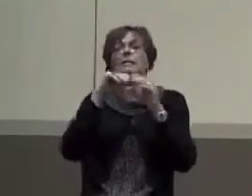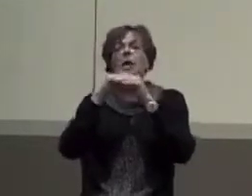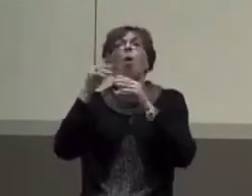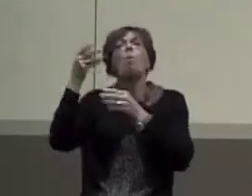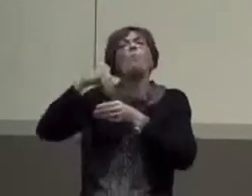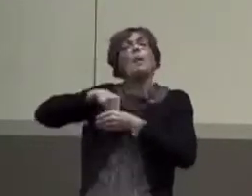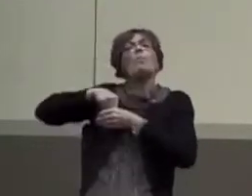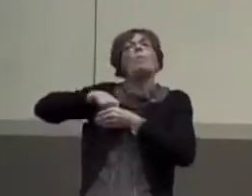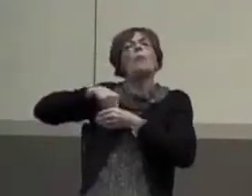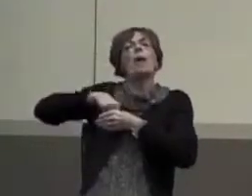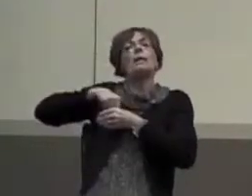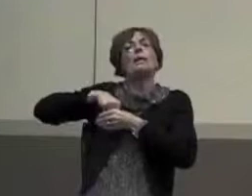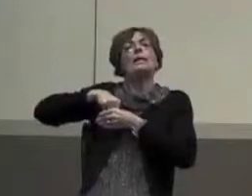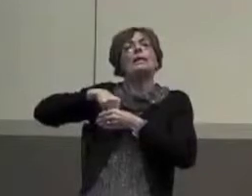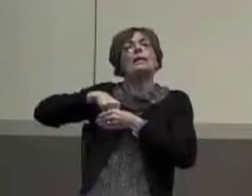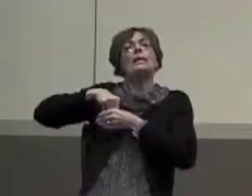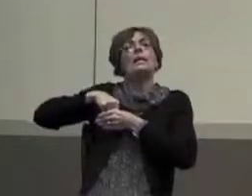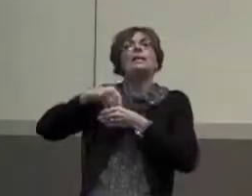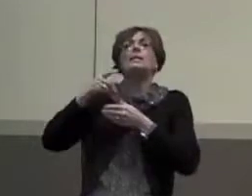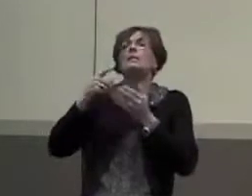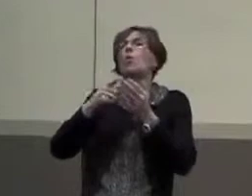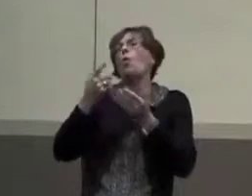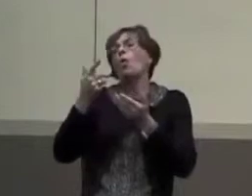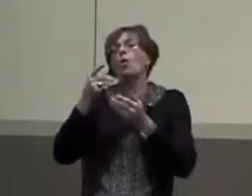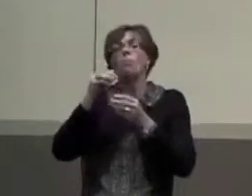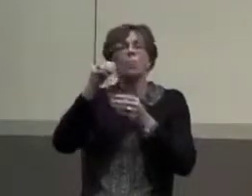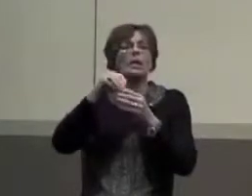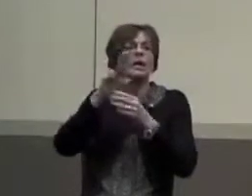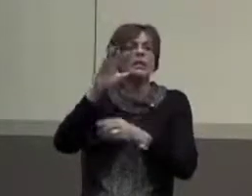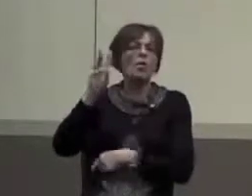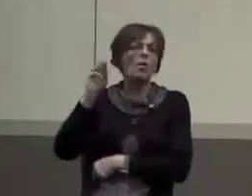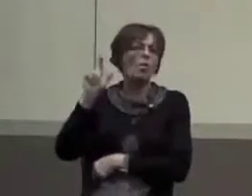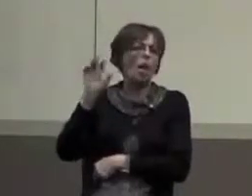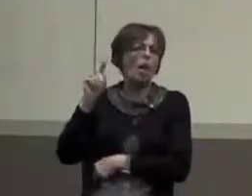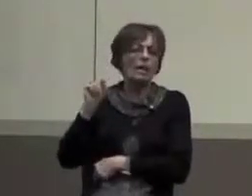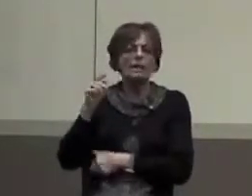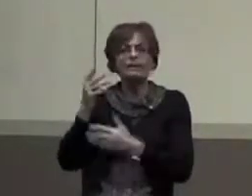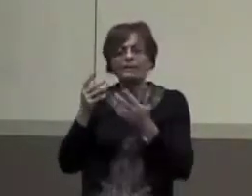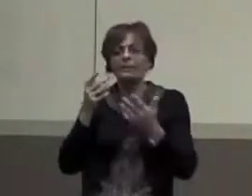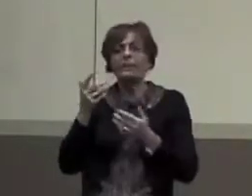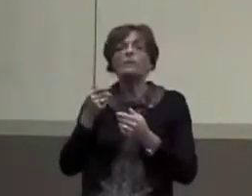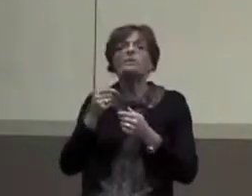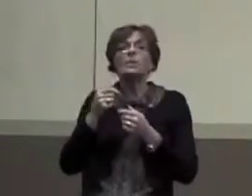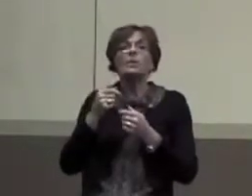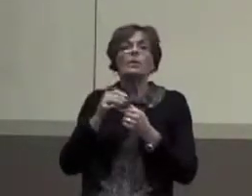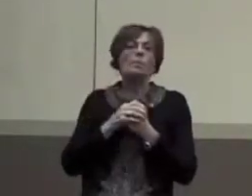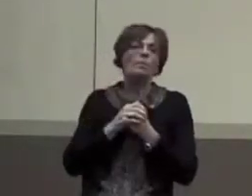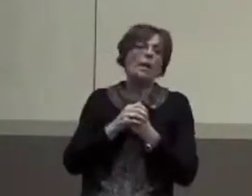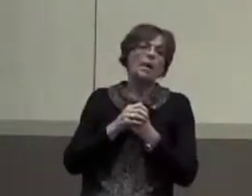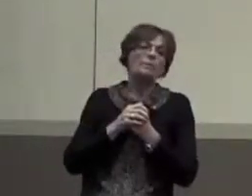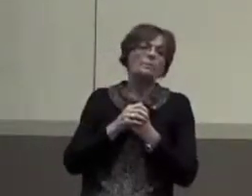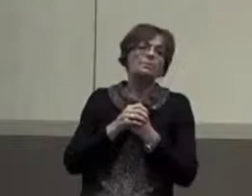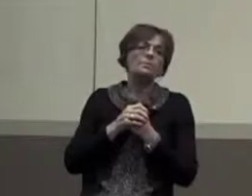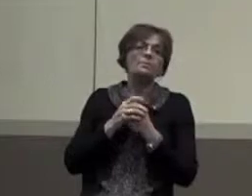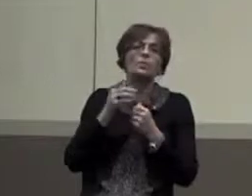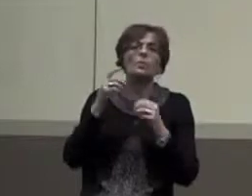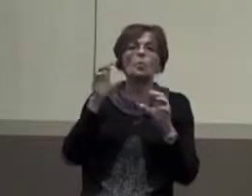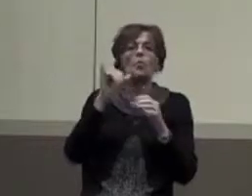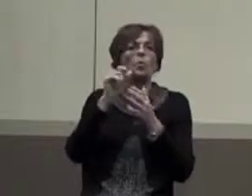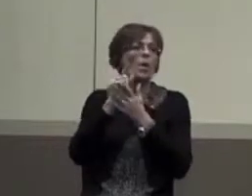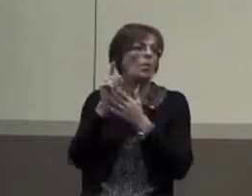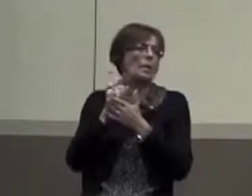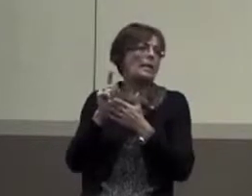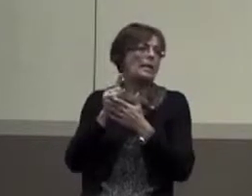anytime throughout the day. Some kids will hold it in their wallet until they've got a ton, but we count them up weekly, and the kids know that, so they try to put them